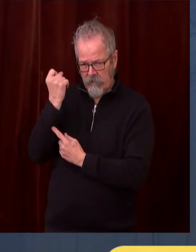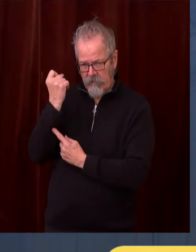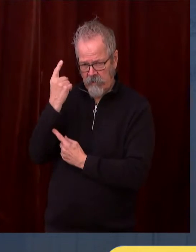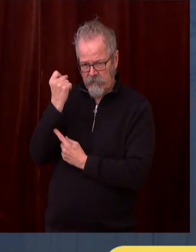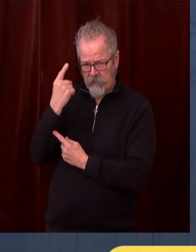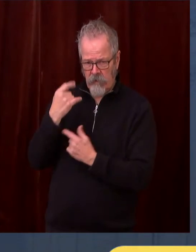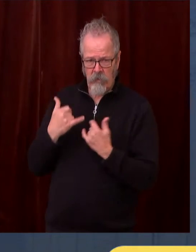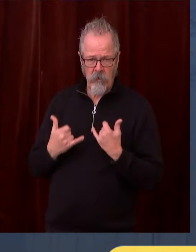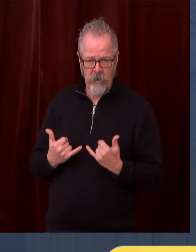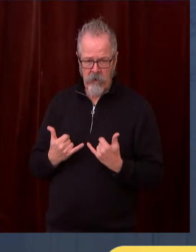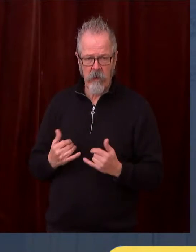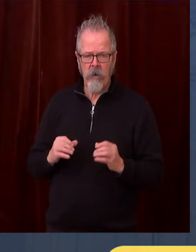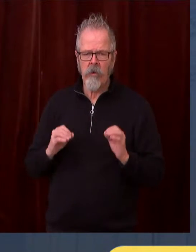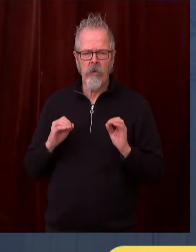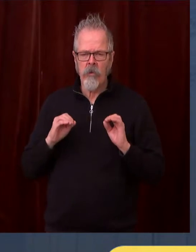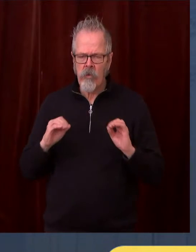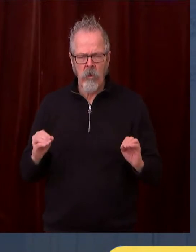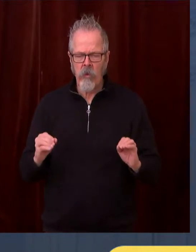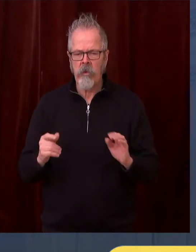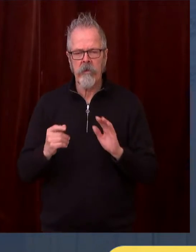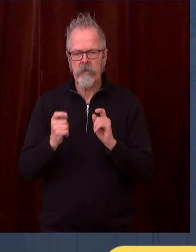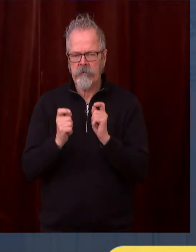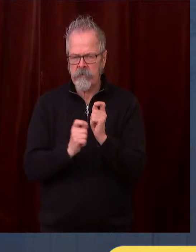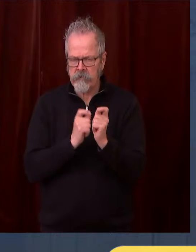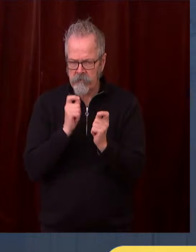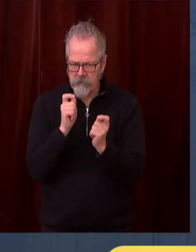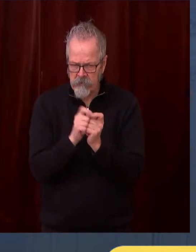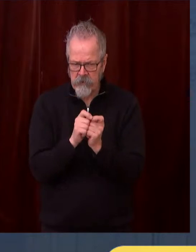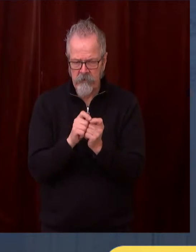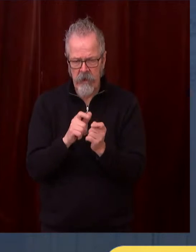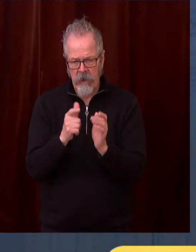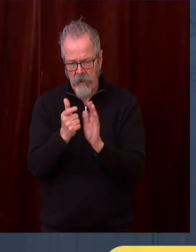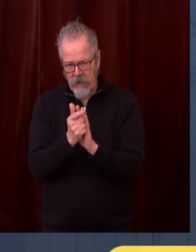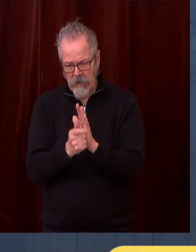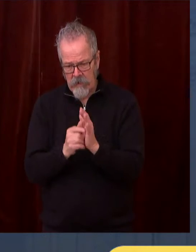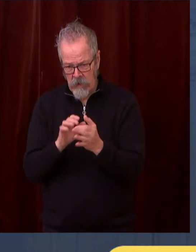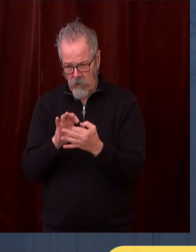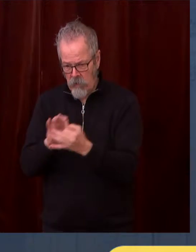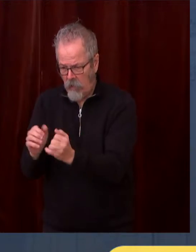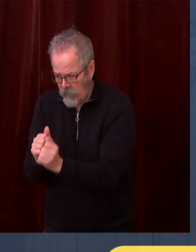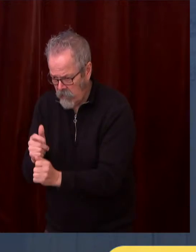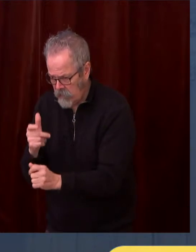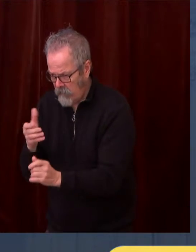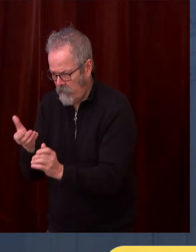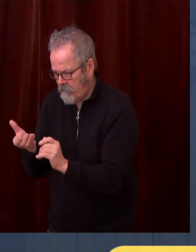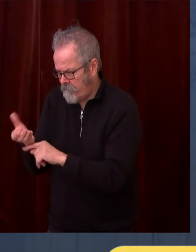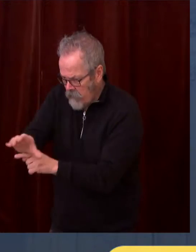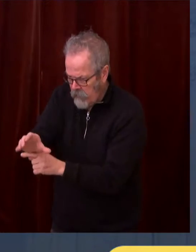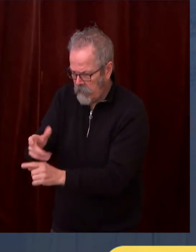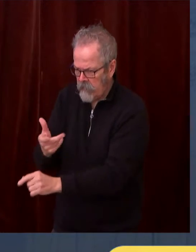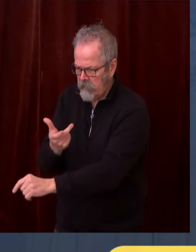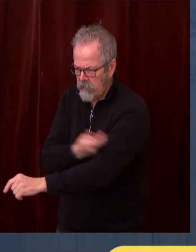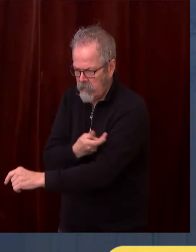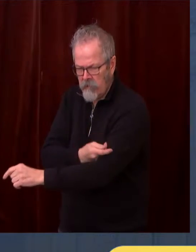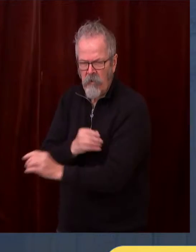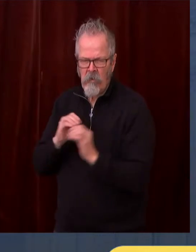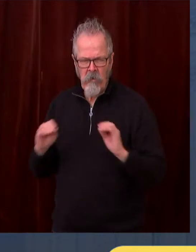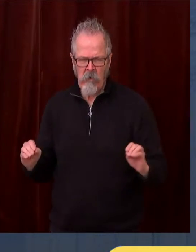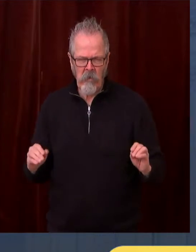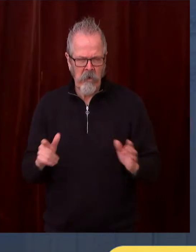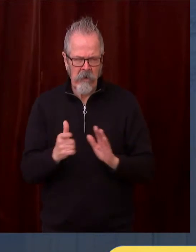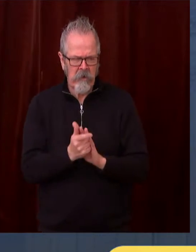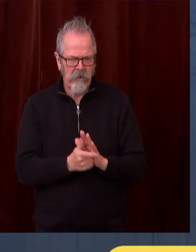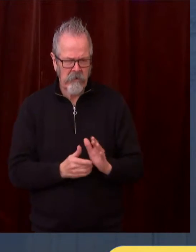That could change. But right now, what we're depending on are people's voluntary decisions to protect themselves and their loved ones. And I